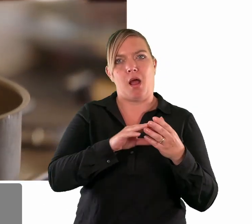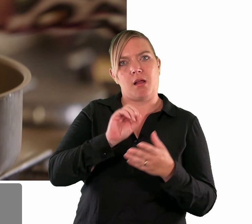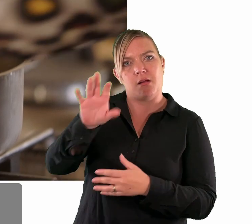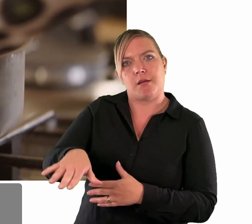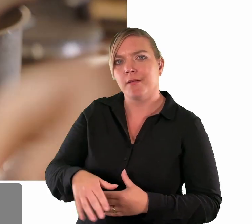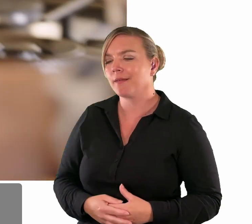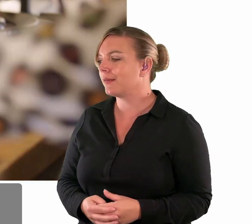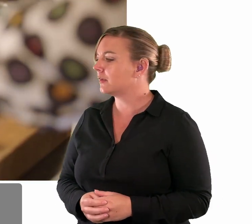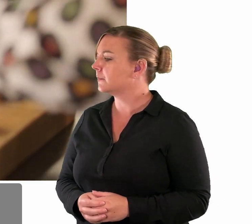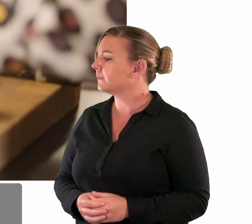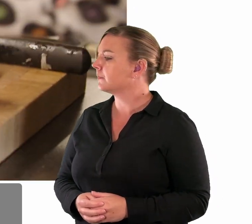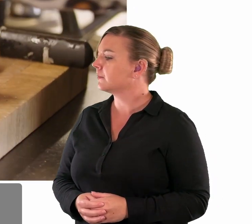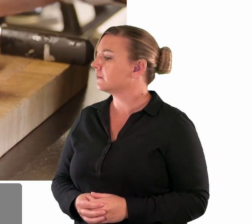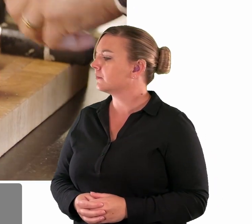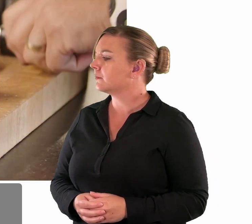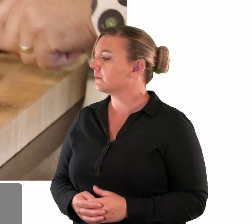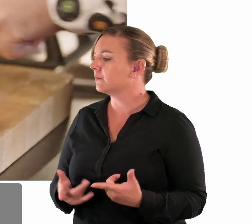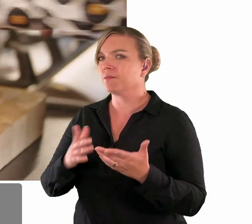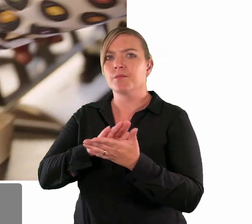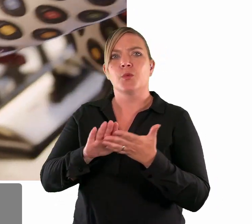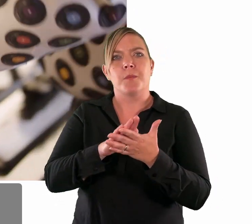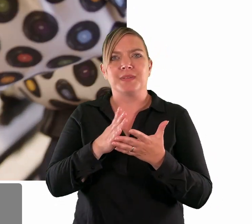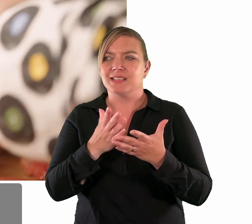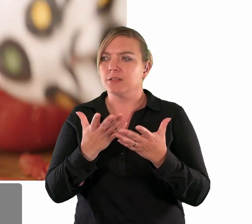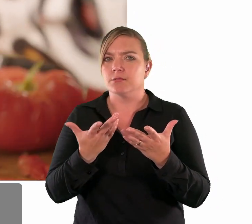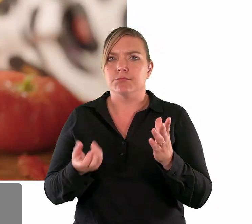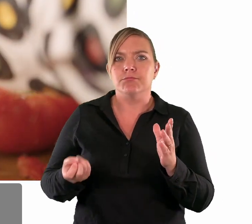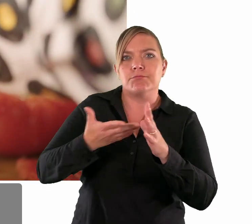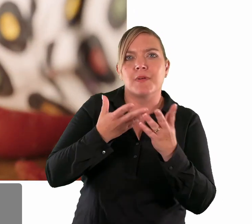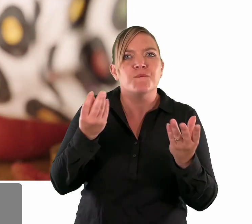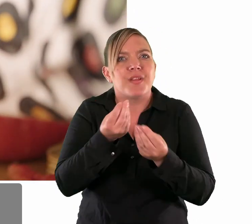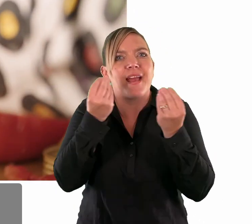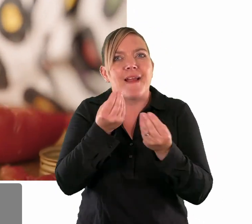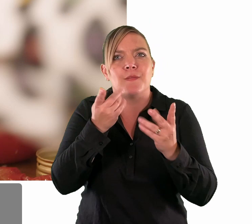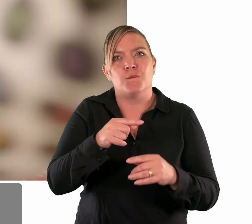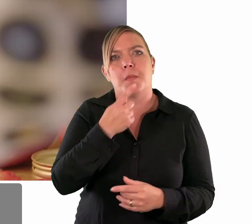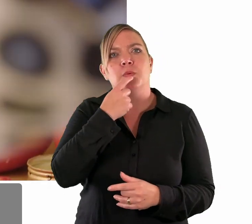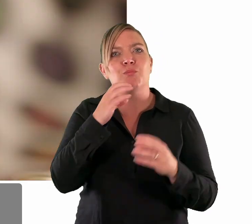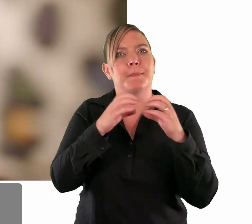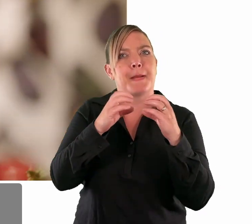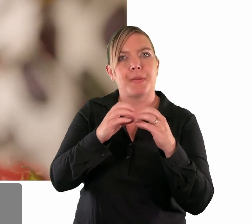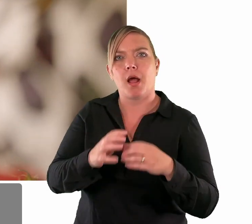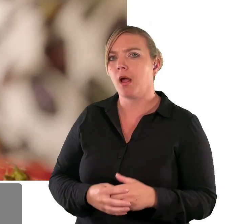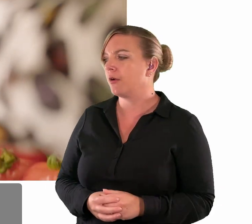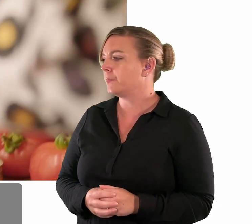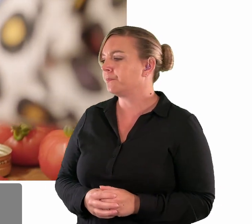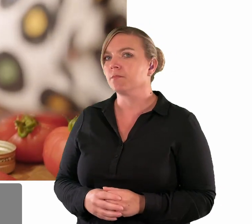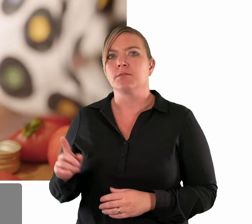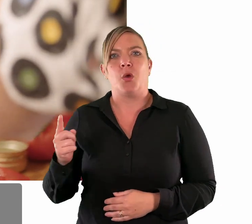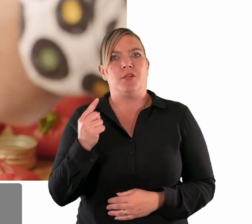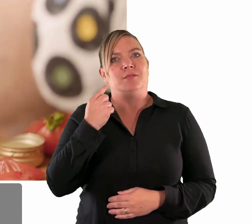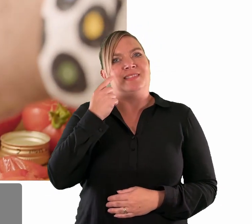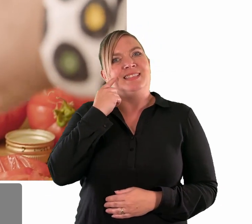it, so you draw out all the flavours from a red pepper. This is the simplest version of